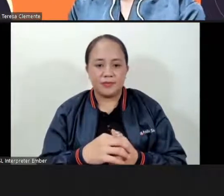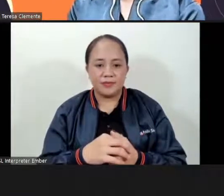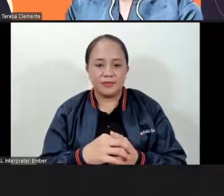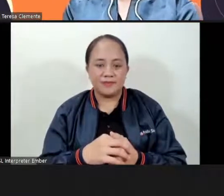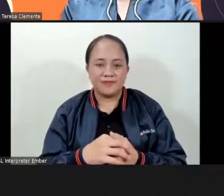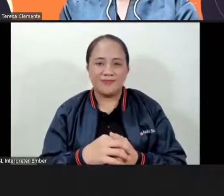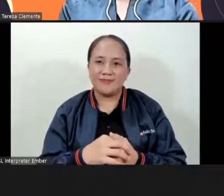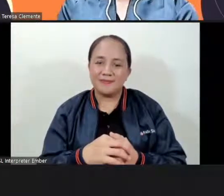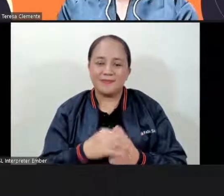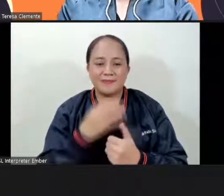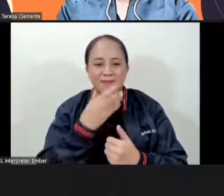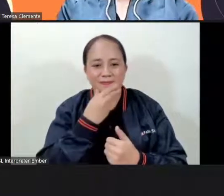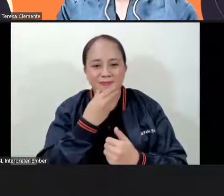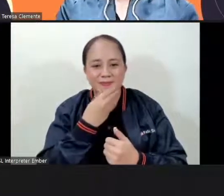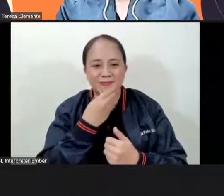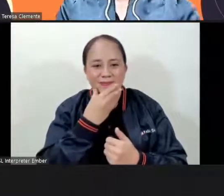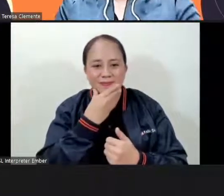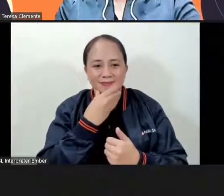Aha!